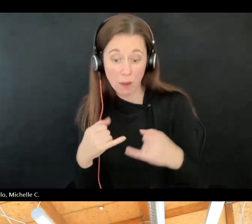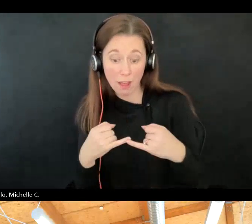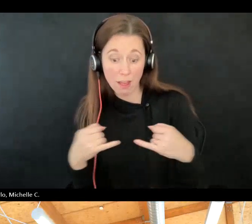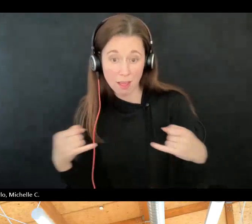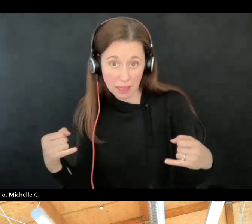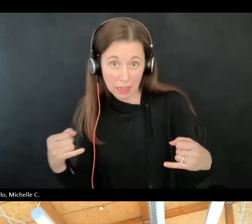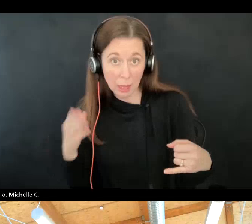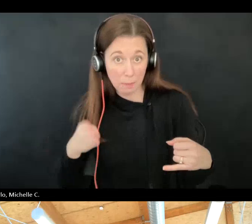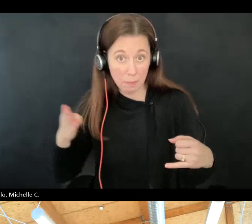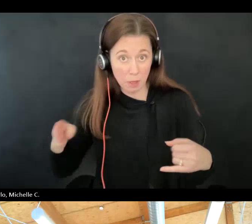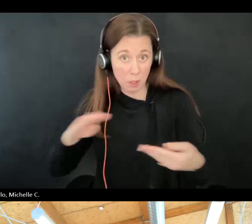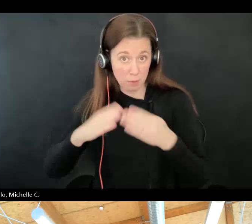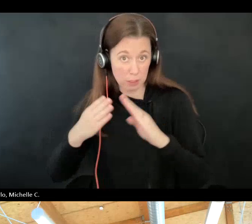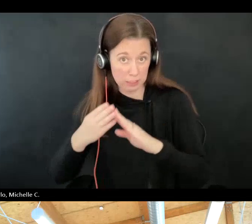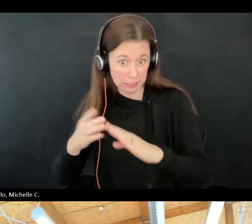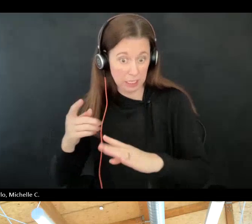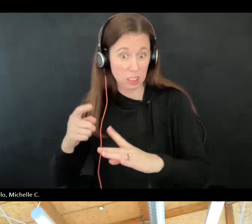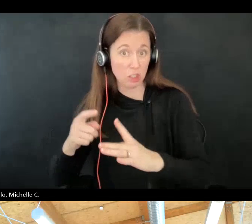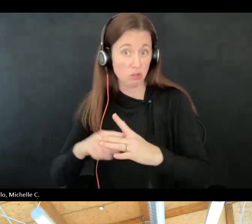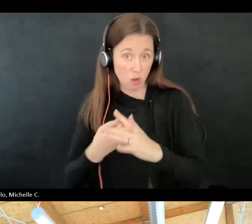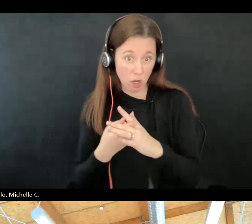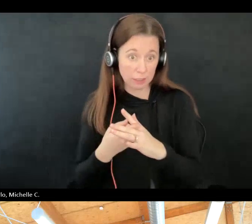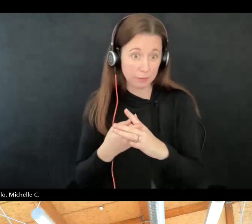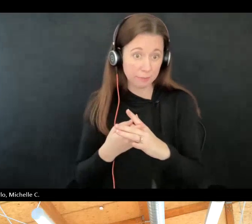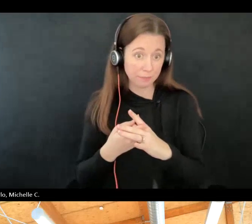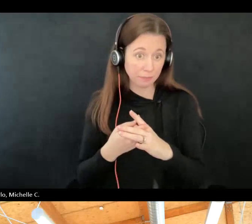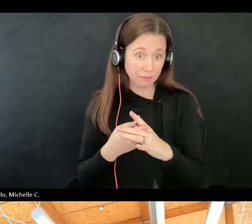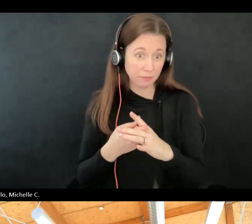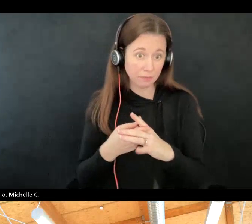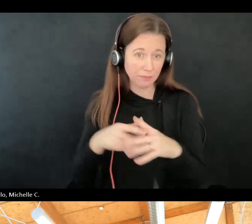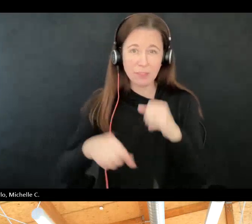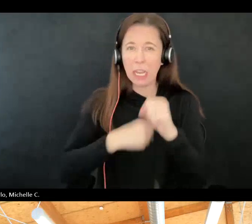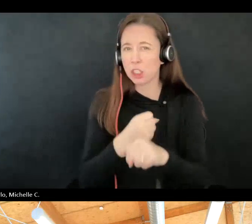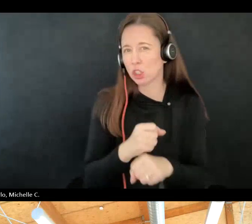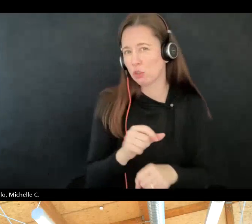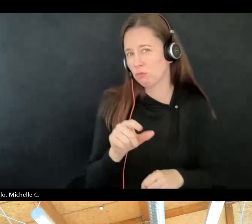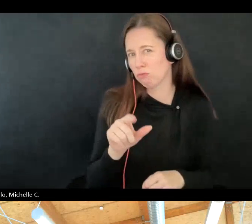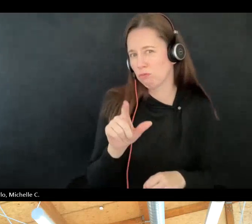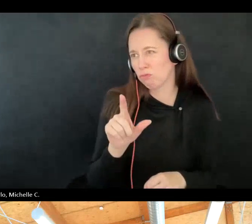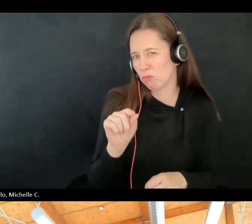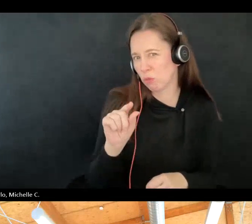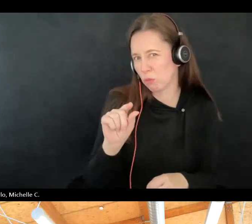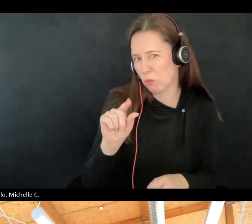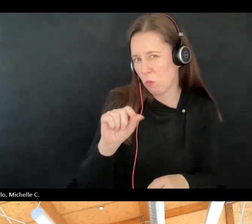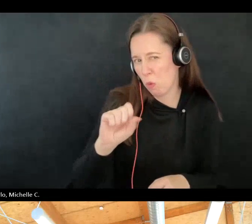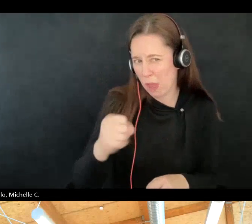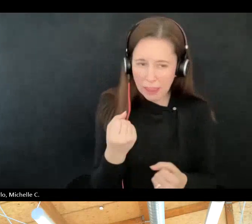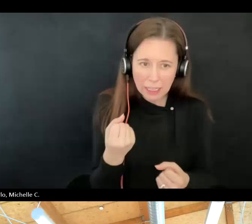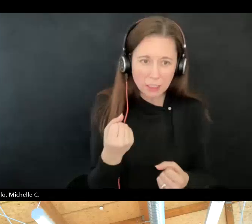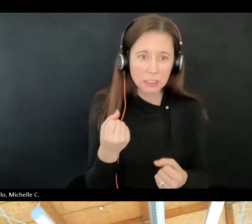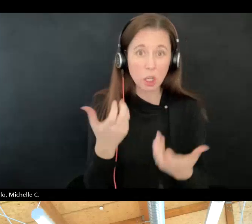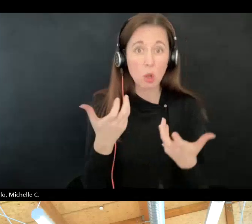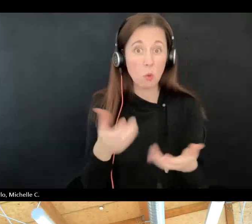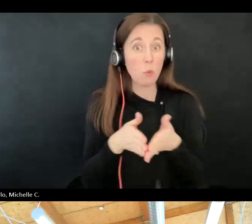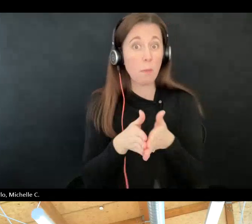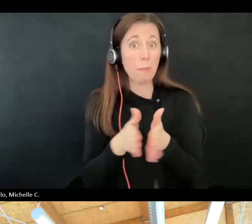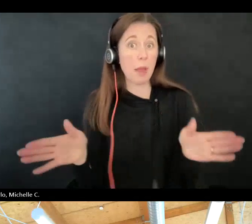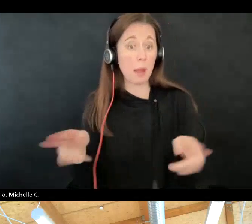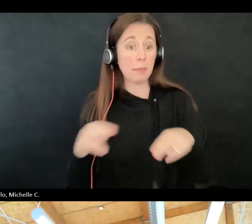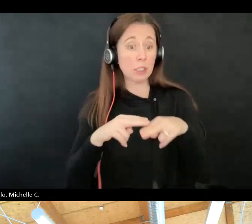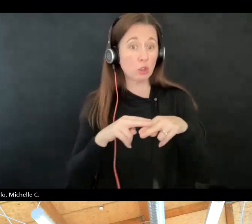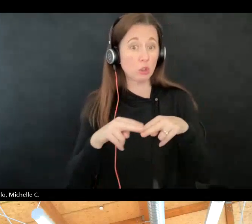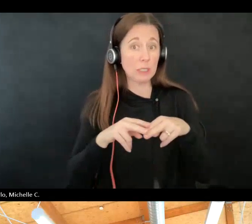project, but in the early 2000s, it was proposed to create a public train that would go east to west